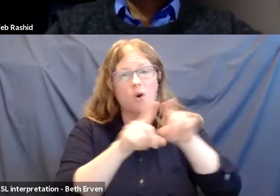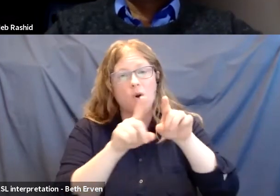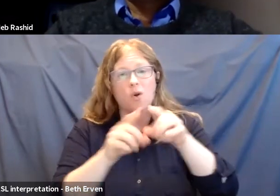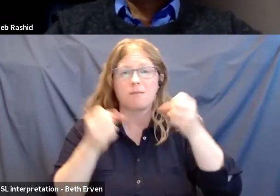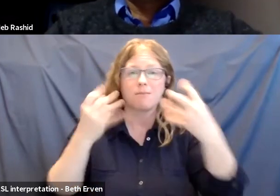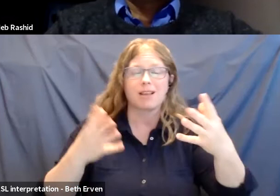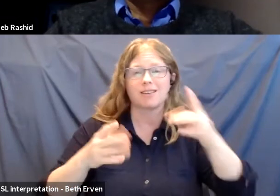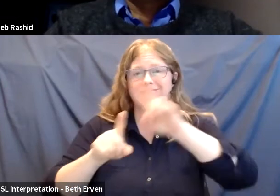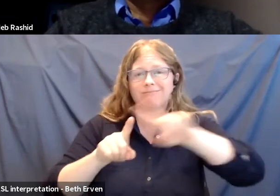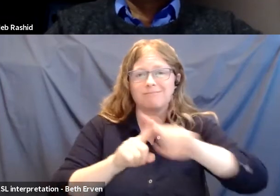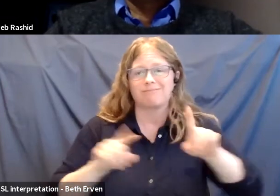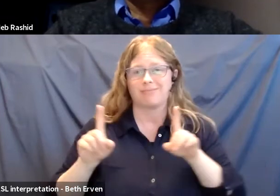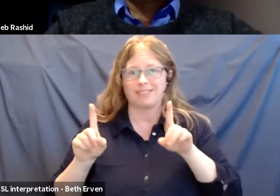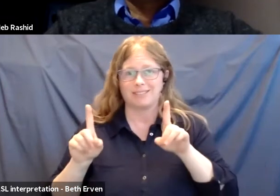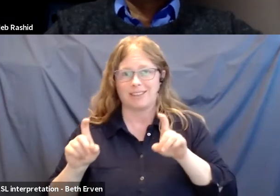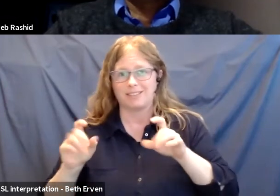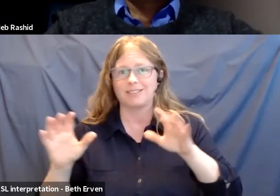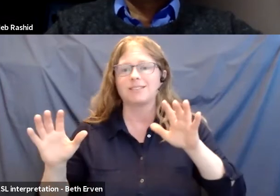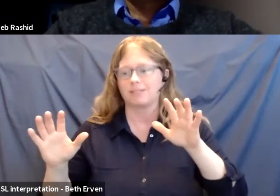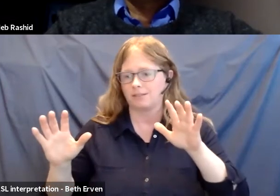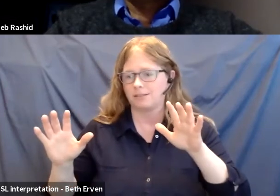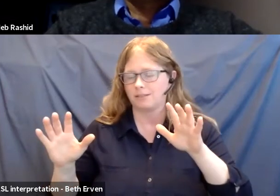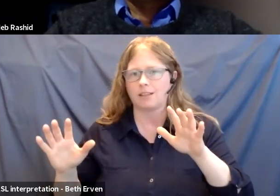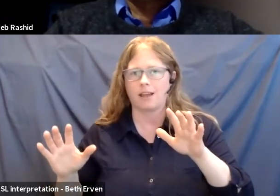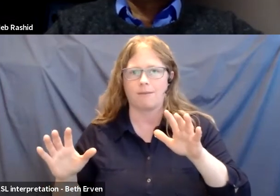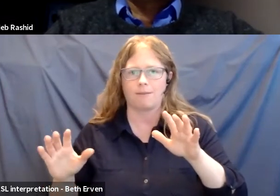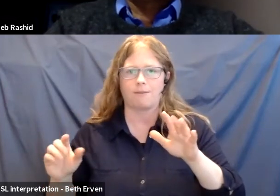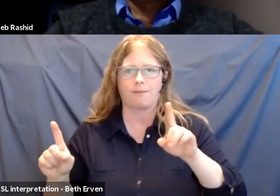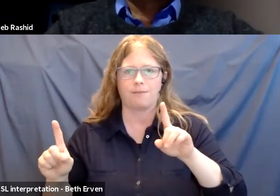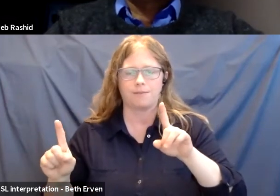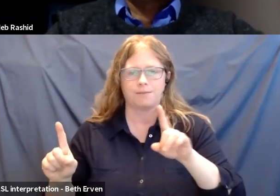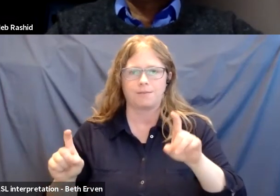conditions of people in those clinical trials. Having said that, it's usually